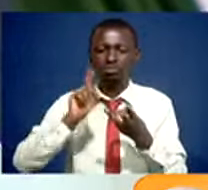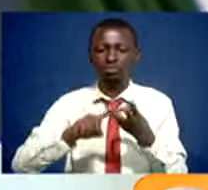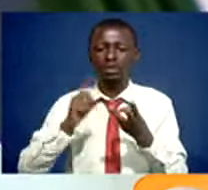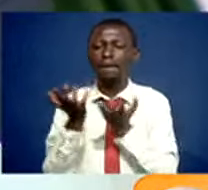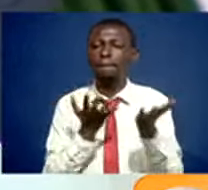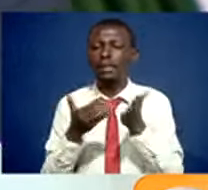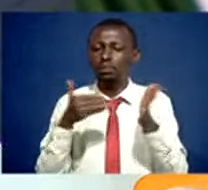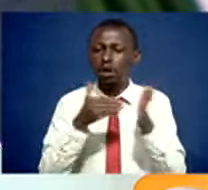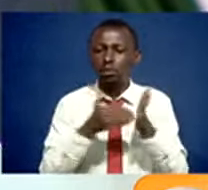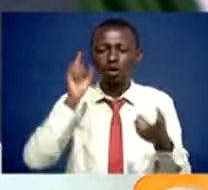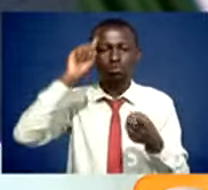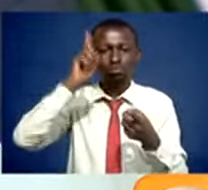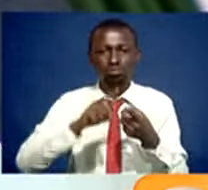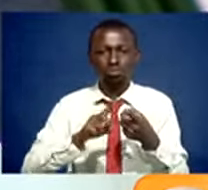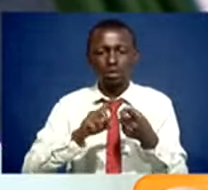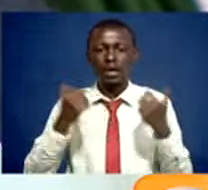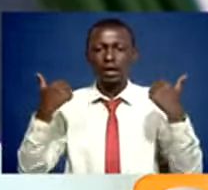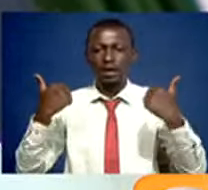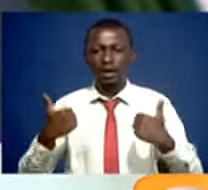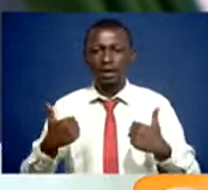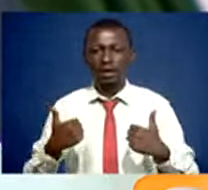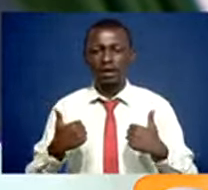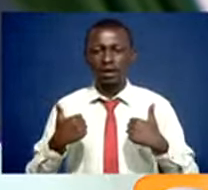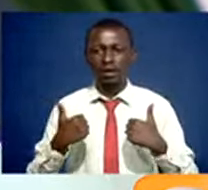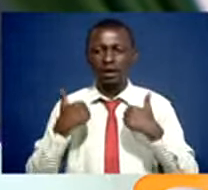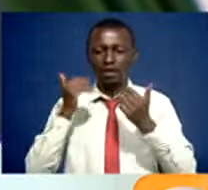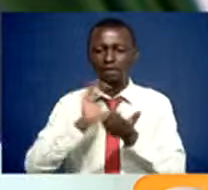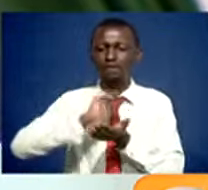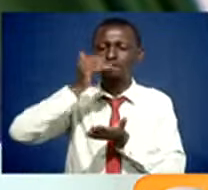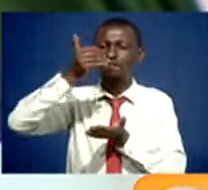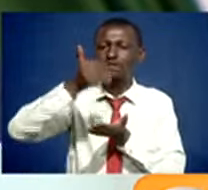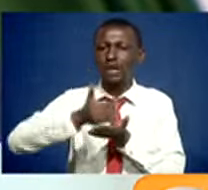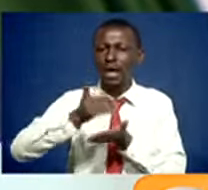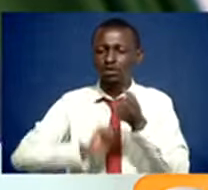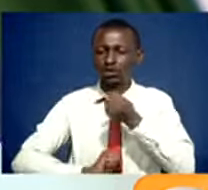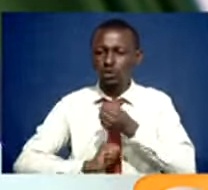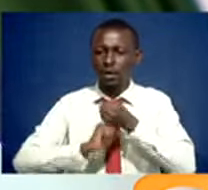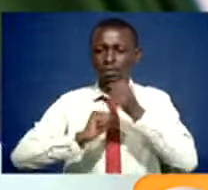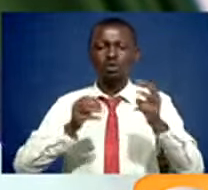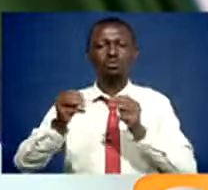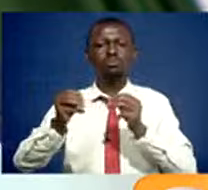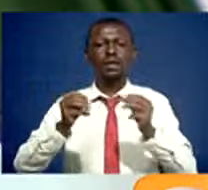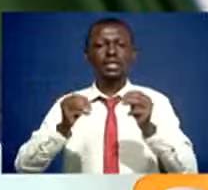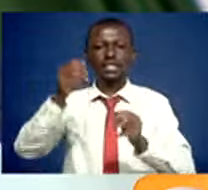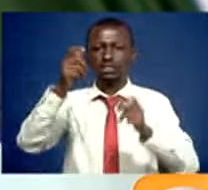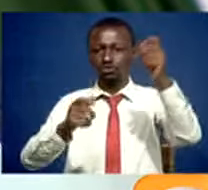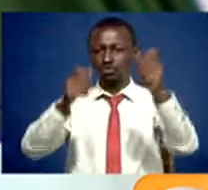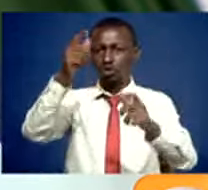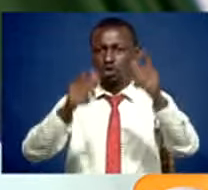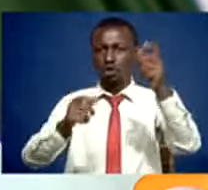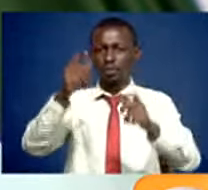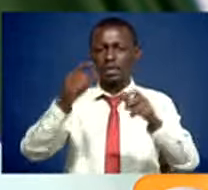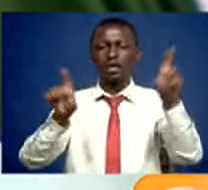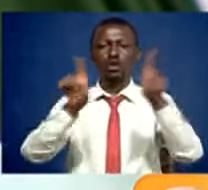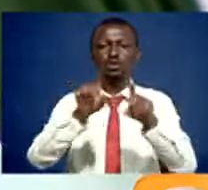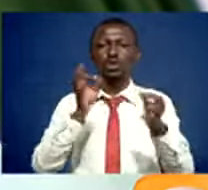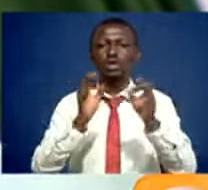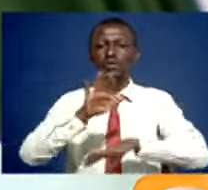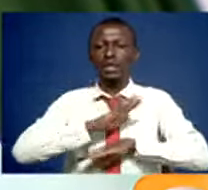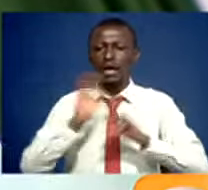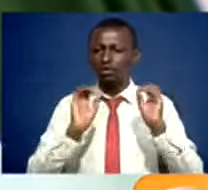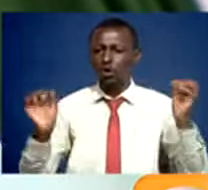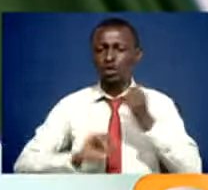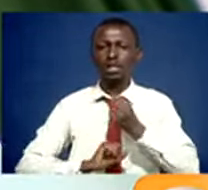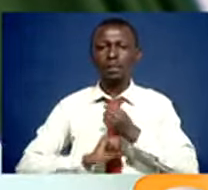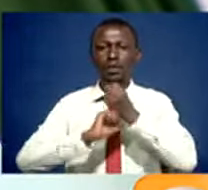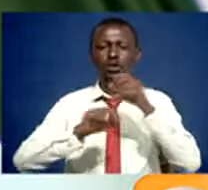barriers, and establishing a dairy stabilization revolving fund to manage milk surpluses and deficits, and prompting